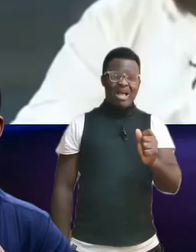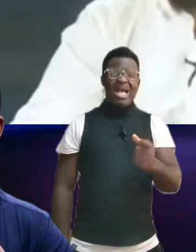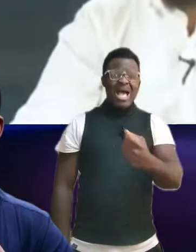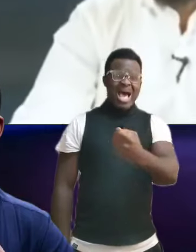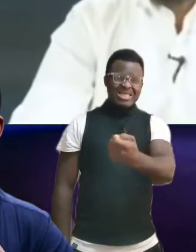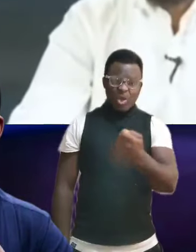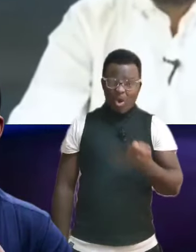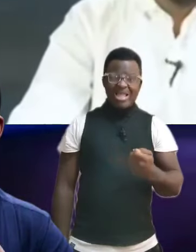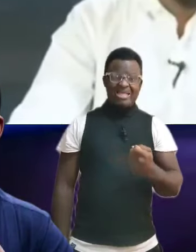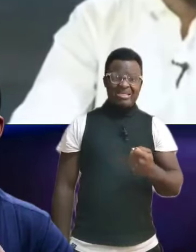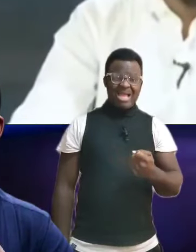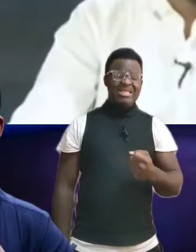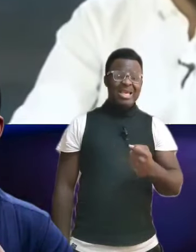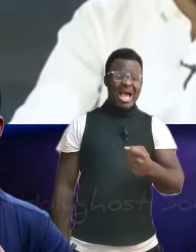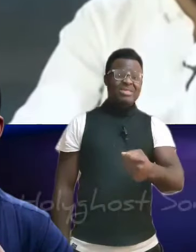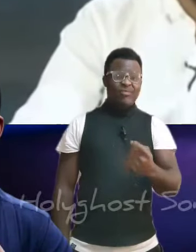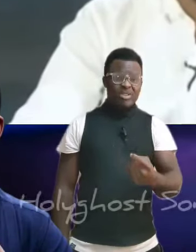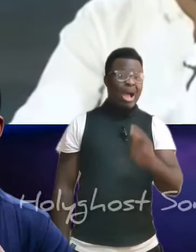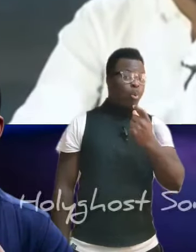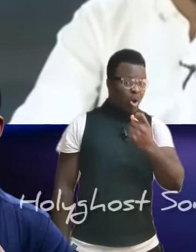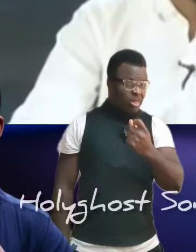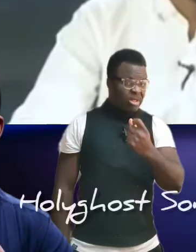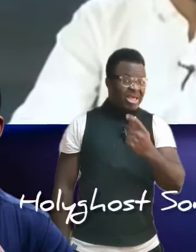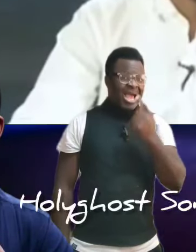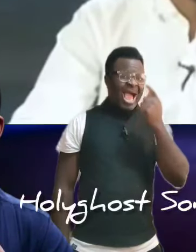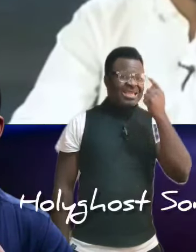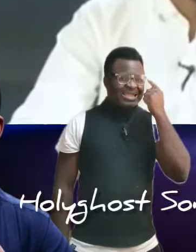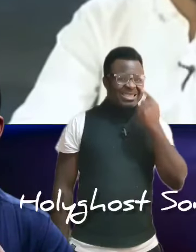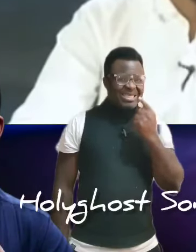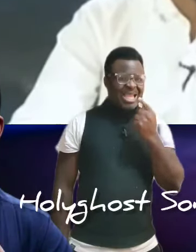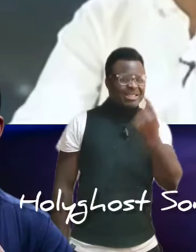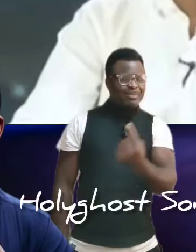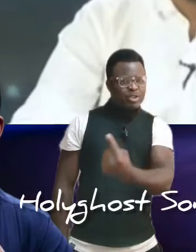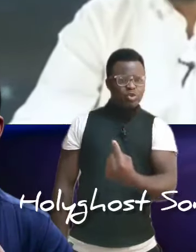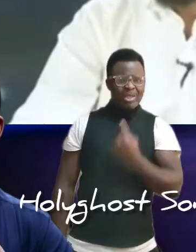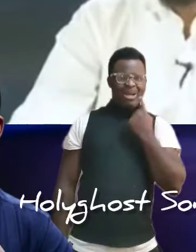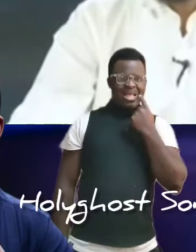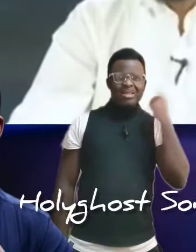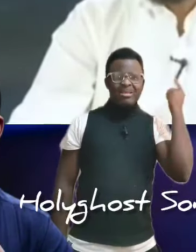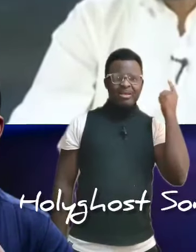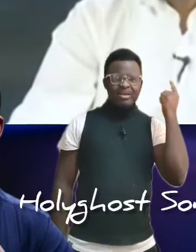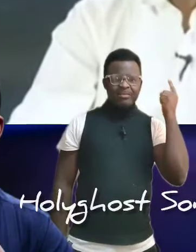crime known to law. Except if we amend our laws today.